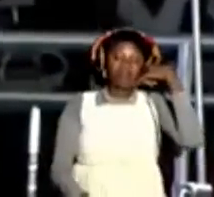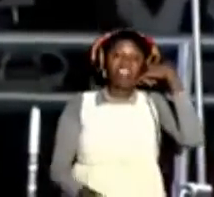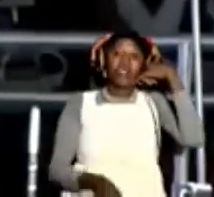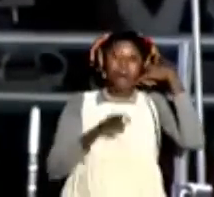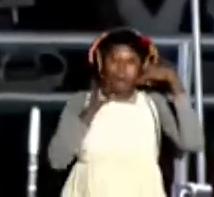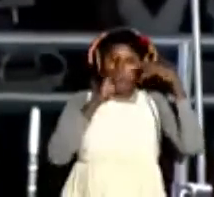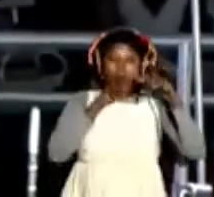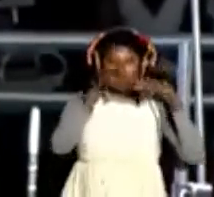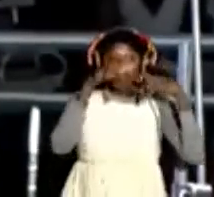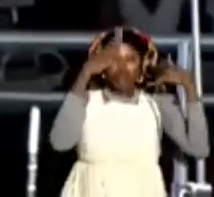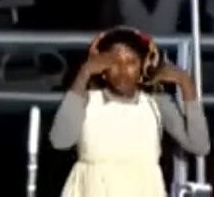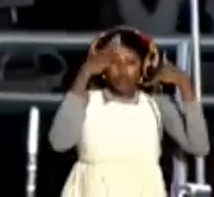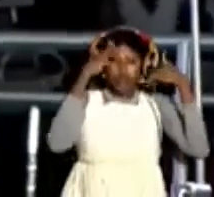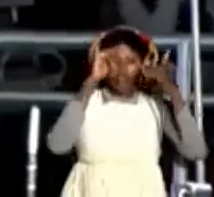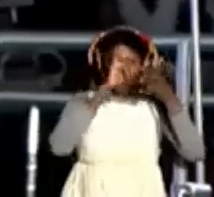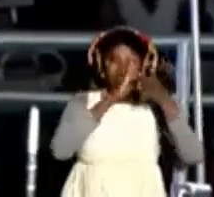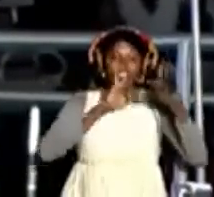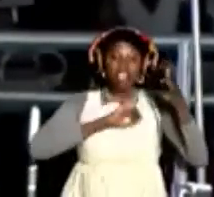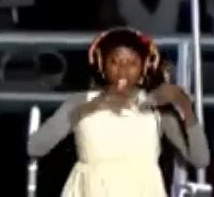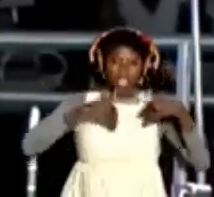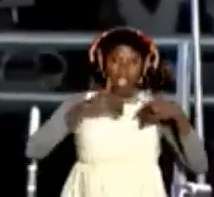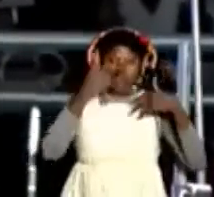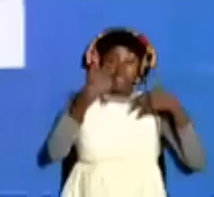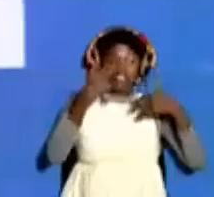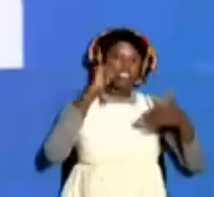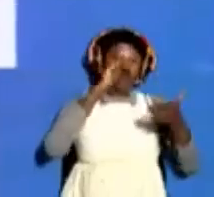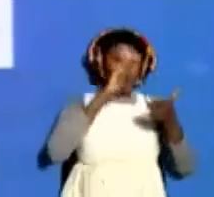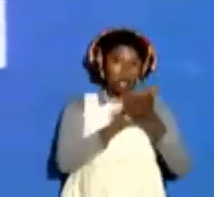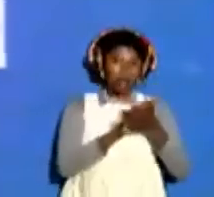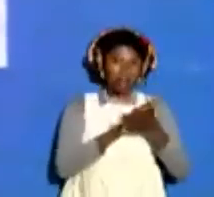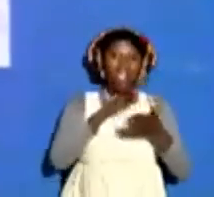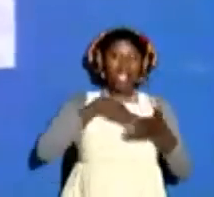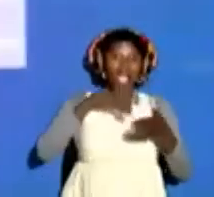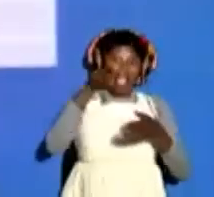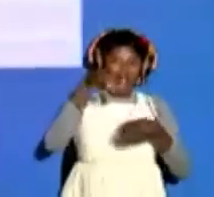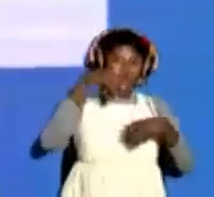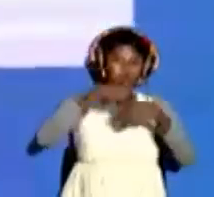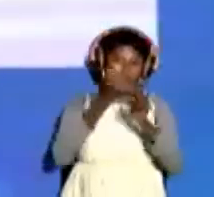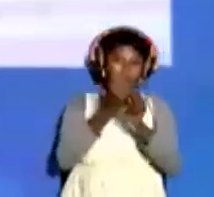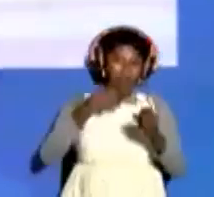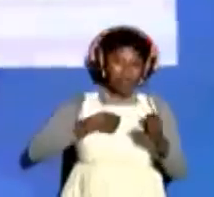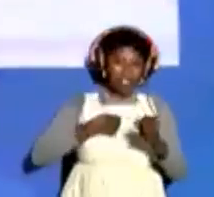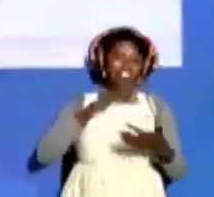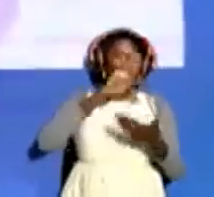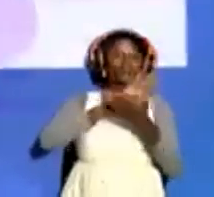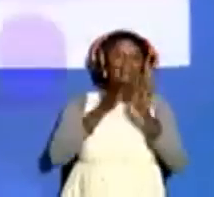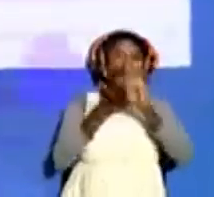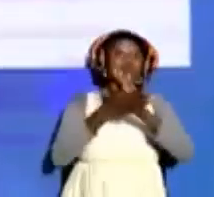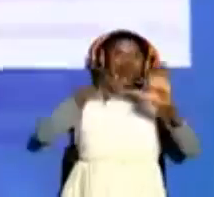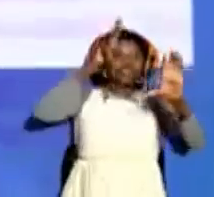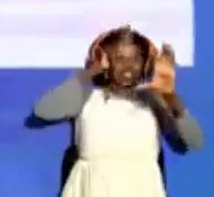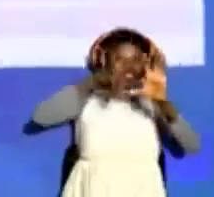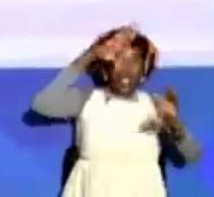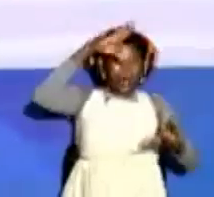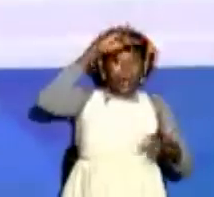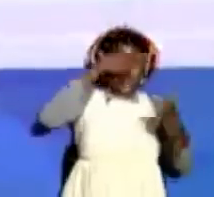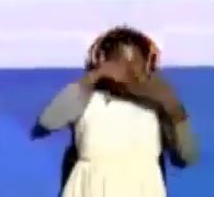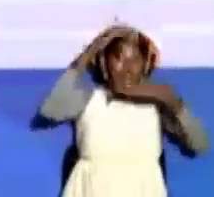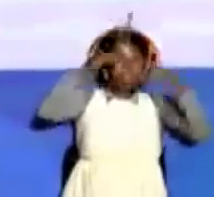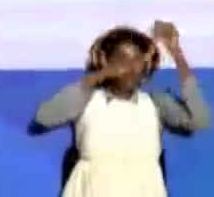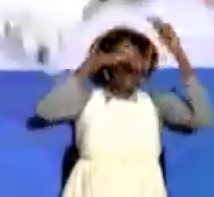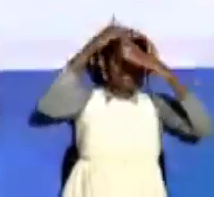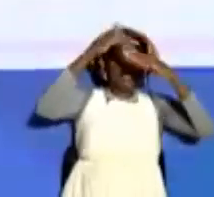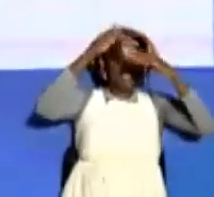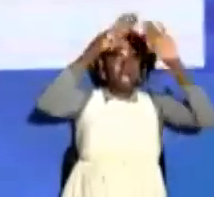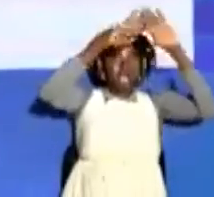But you knew that I was like that before you made me chairman of building committee. And all the money that